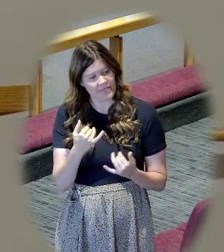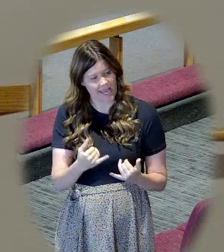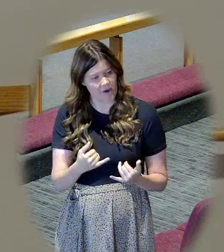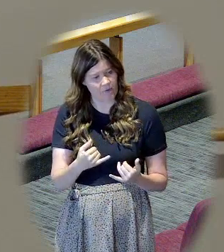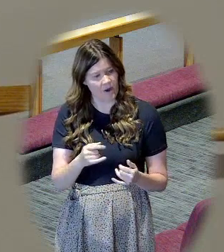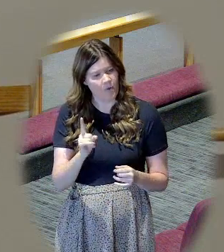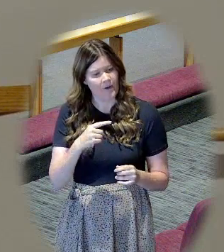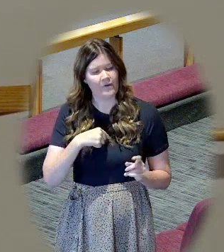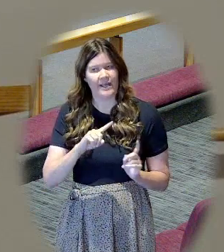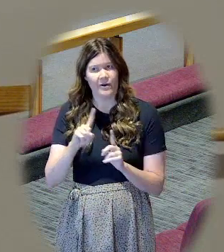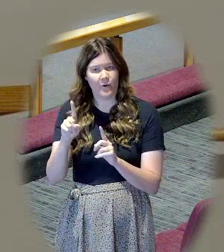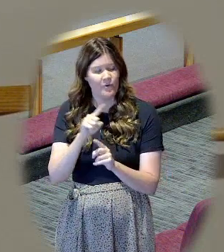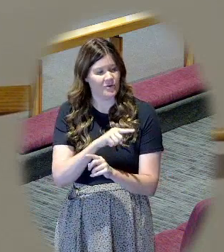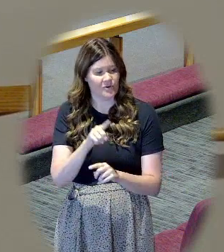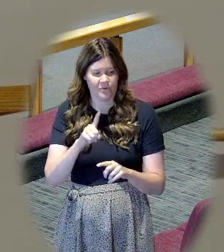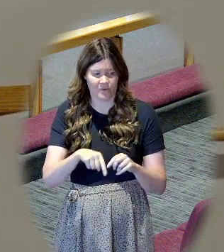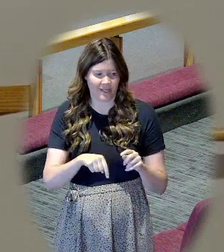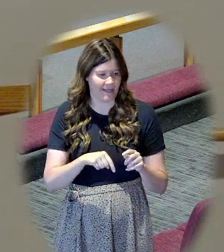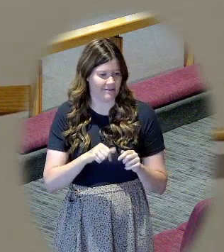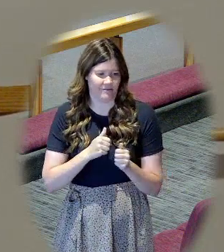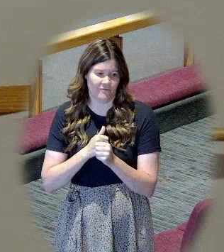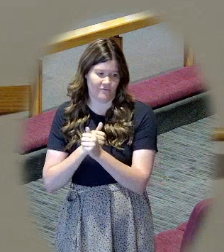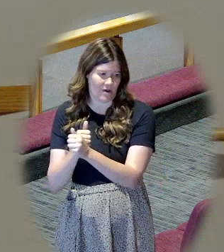you cannot come."